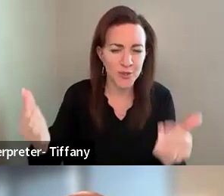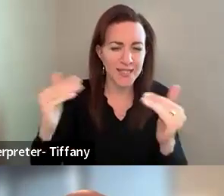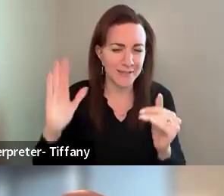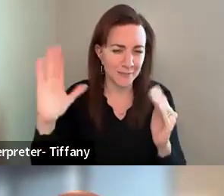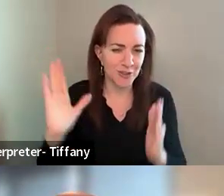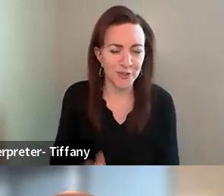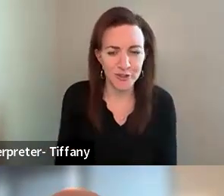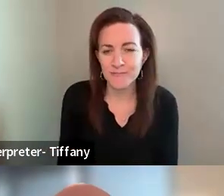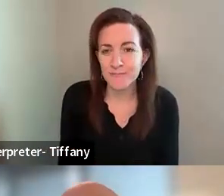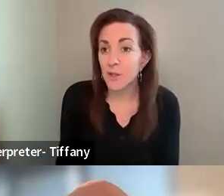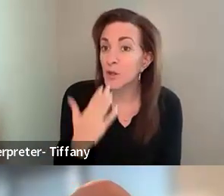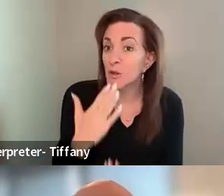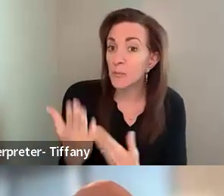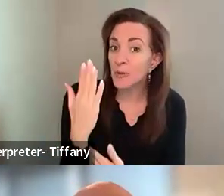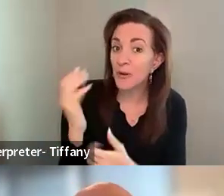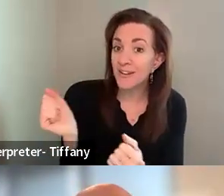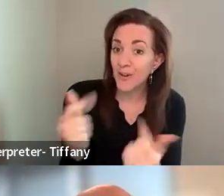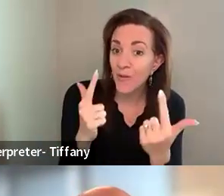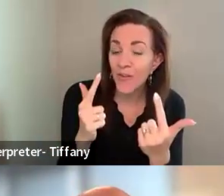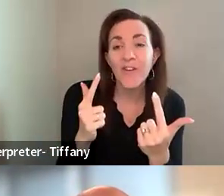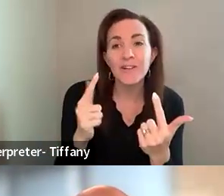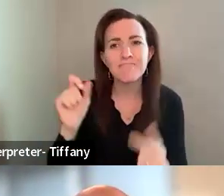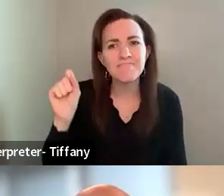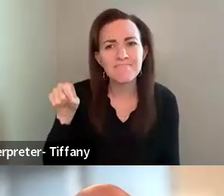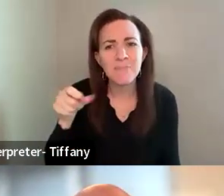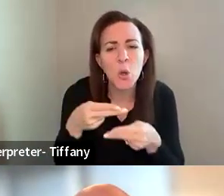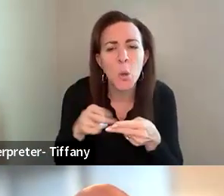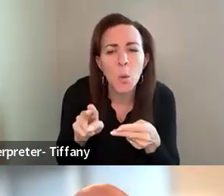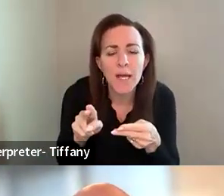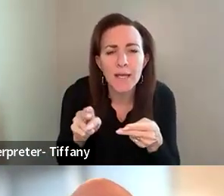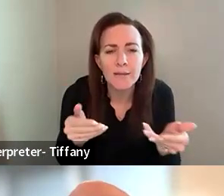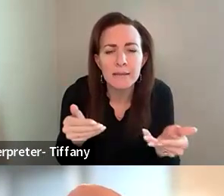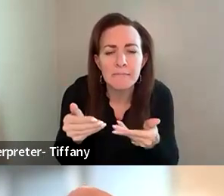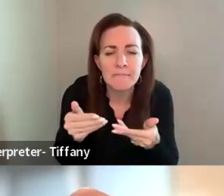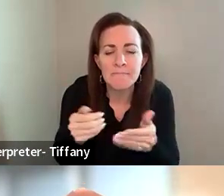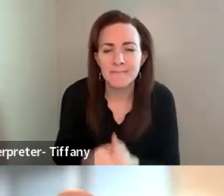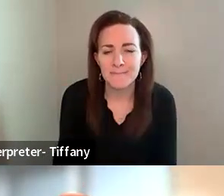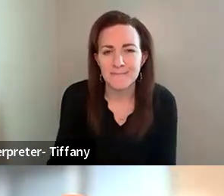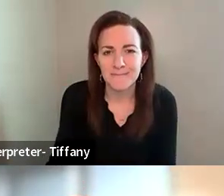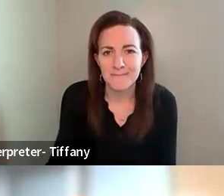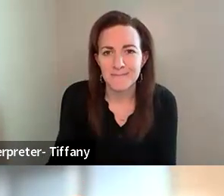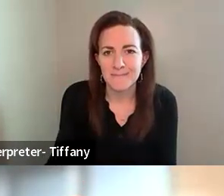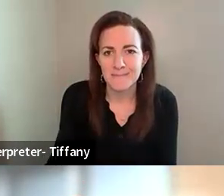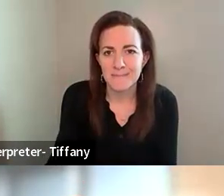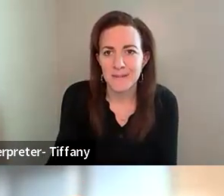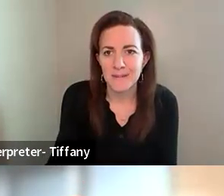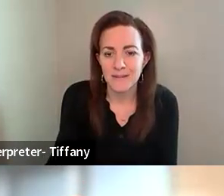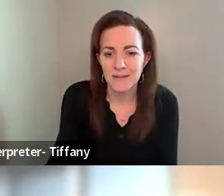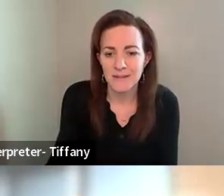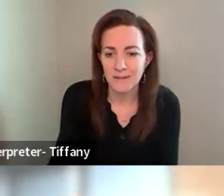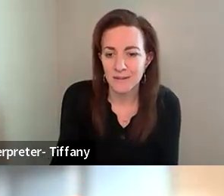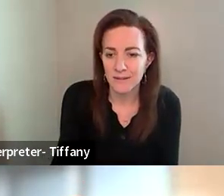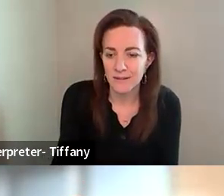presenter. Good morning, everyone. Yeah, so just a quick introduction. So, Allo Consultation is